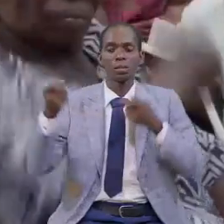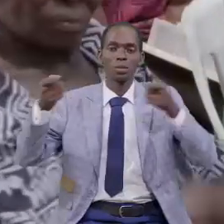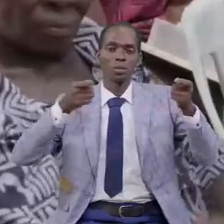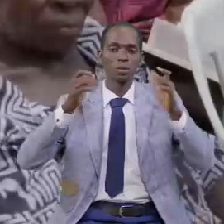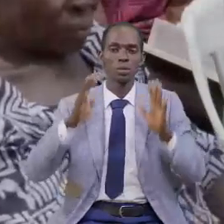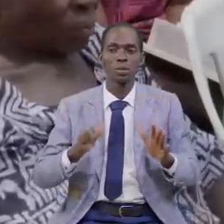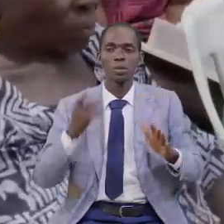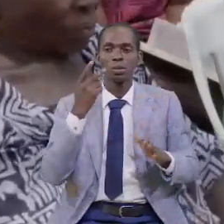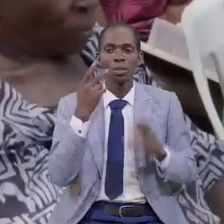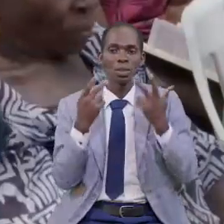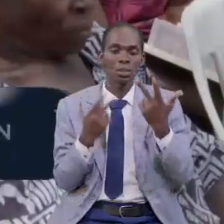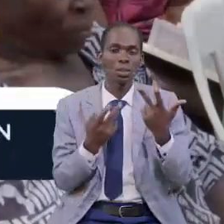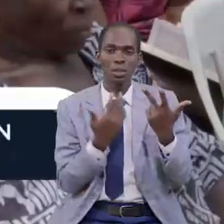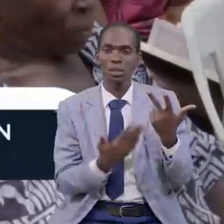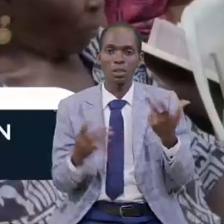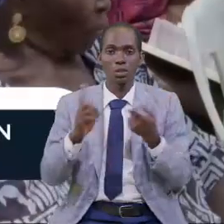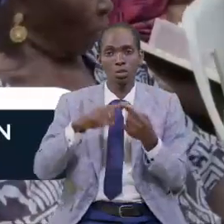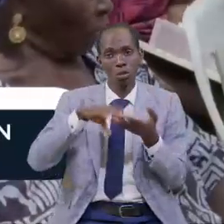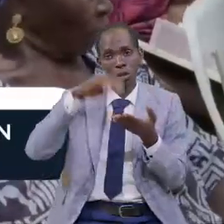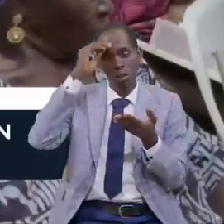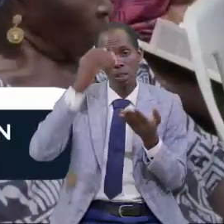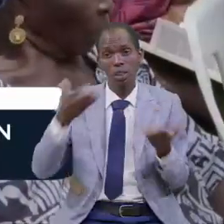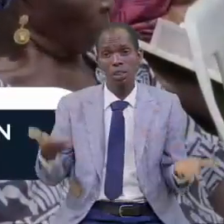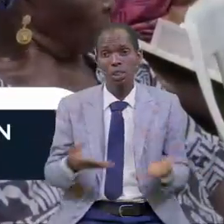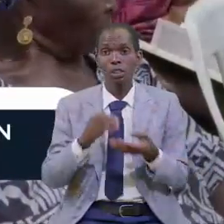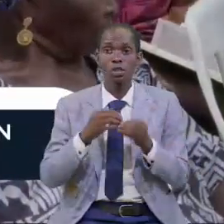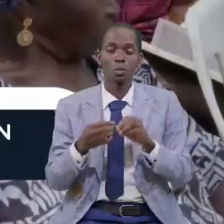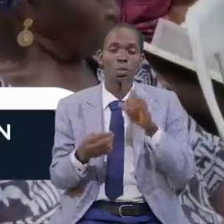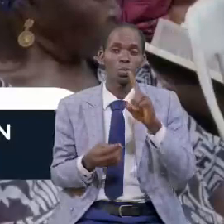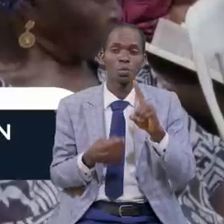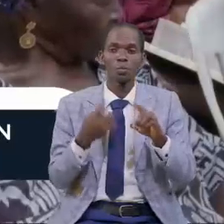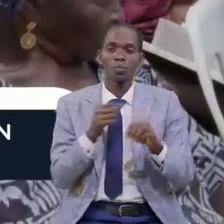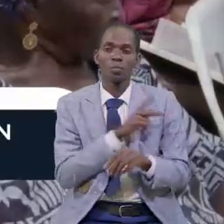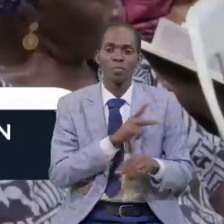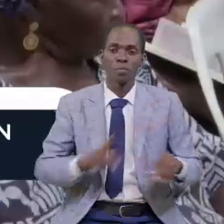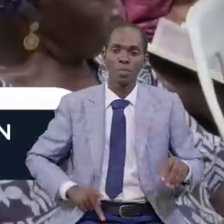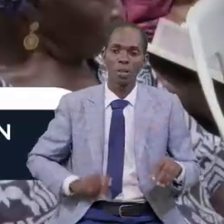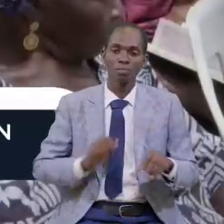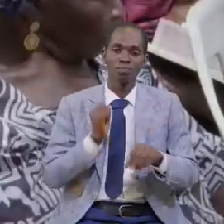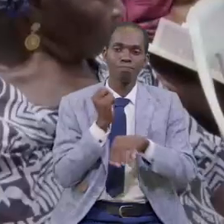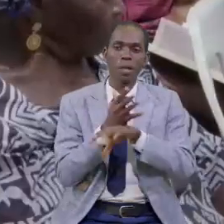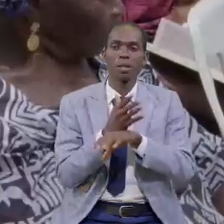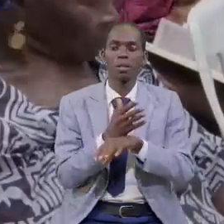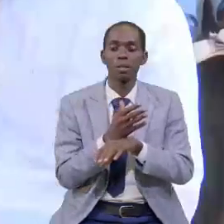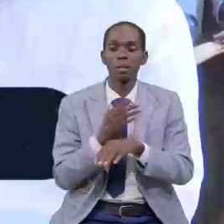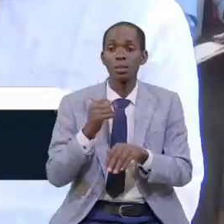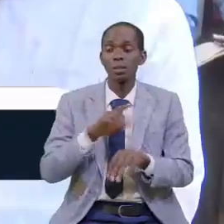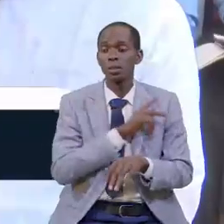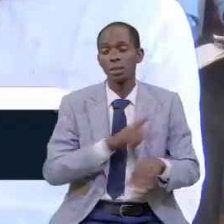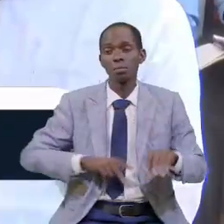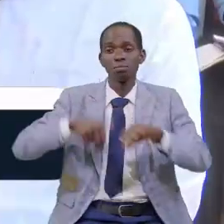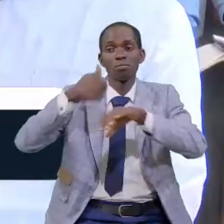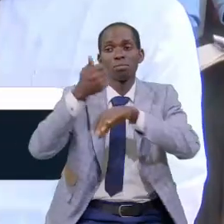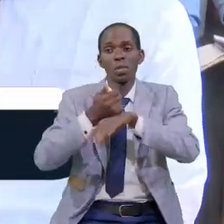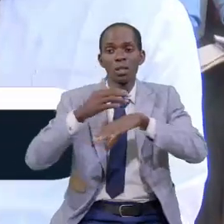the King sat and seated as sovereign. Number two, the King of